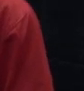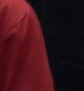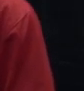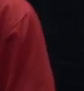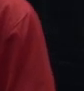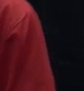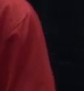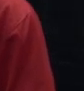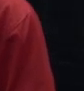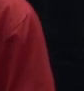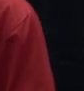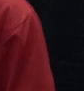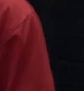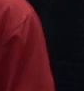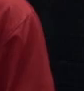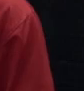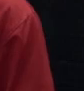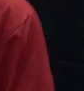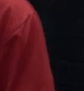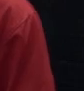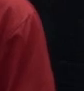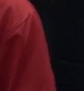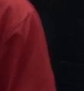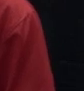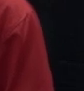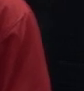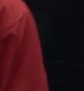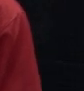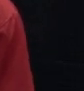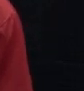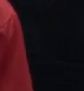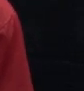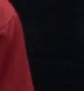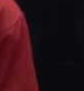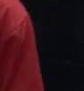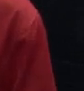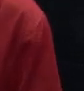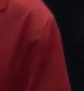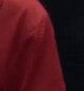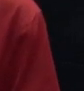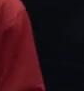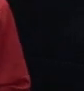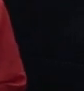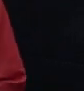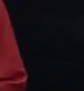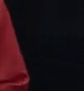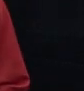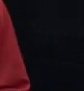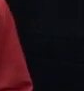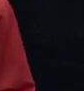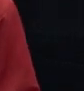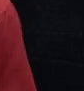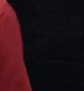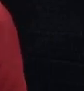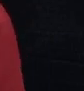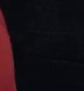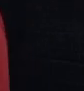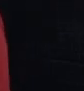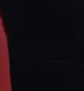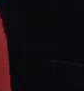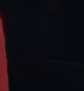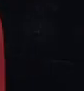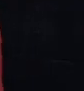the information, but also that you're a part of a community and that your leaders in Florida care. and maybe you get a